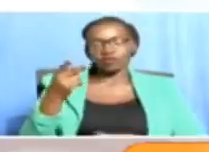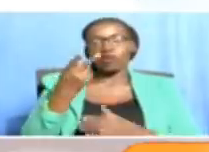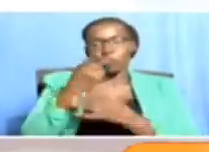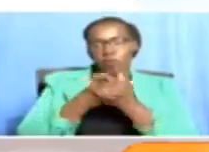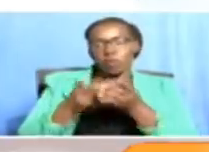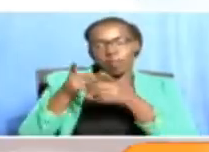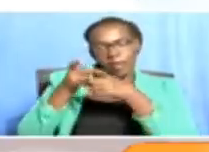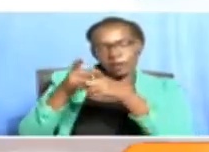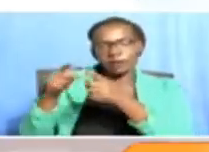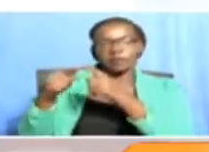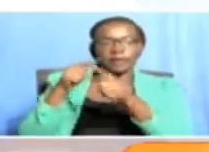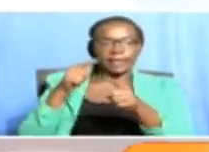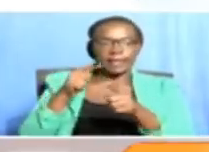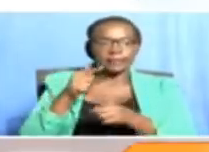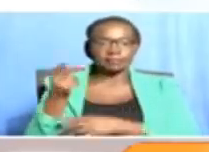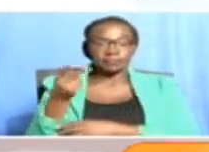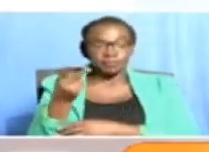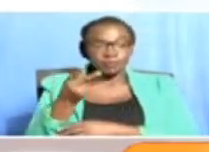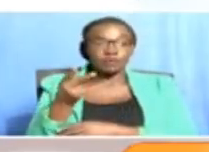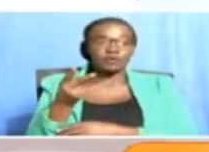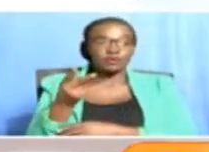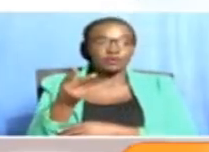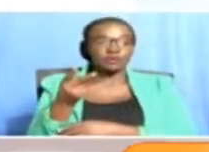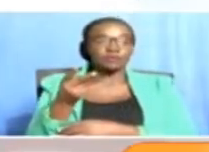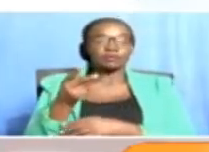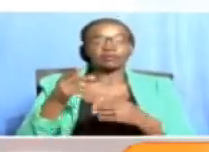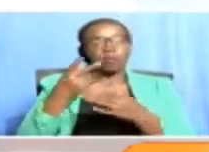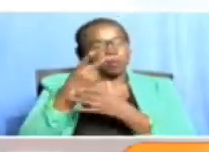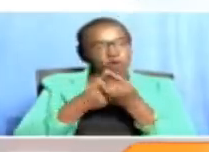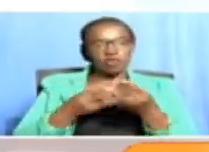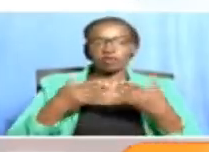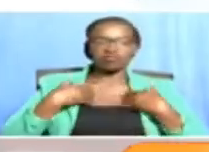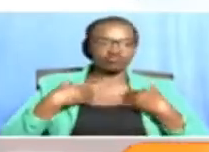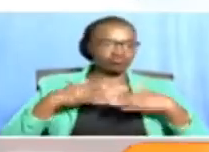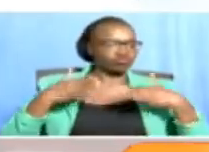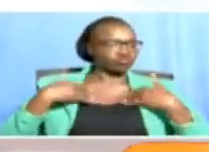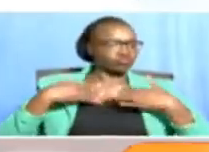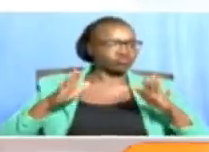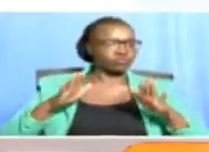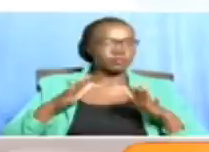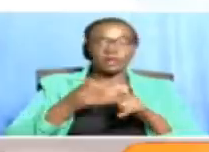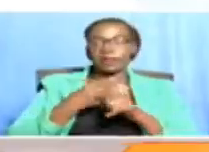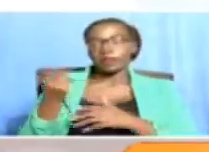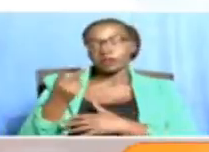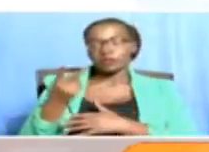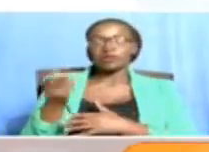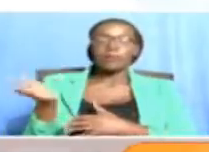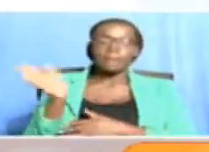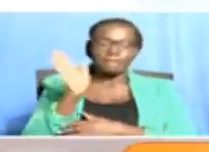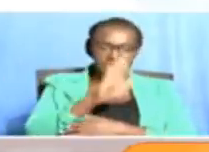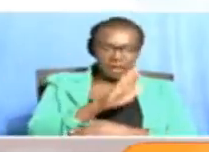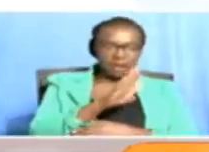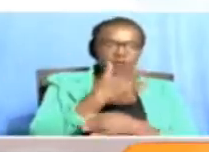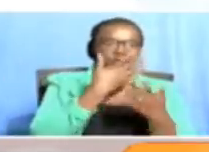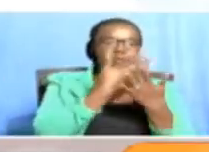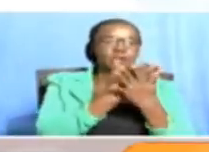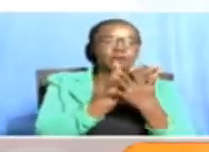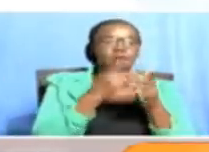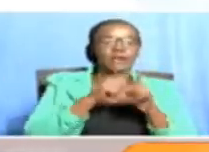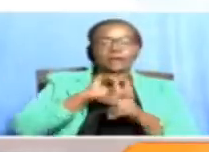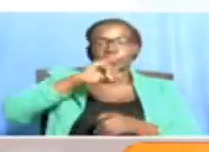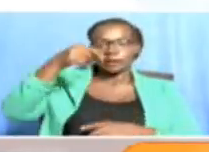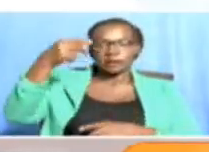and Irungu, who is also known as Jowi, have denied the charge. The two were remanded yet again as Maribe's account